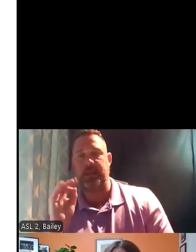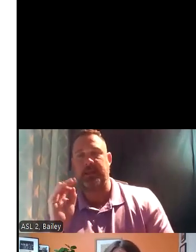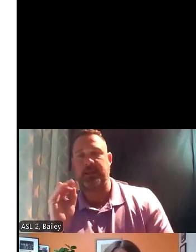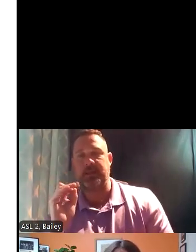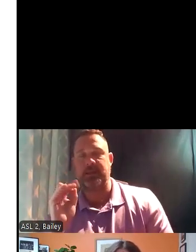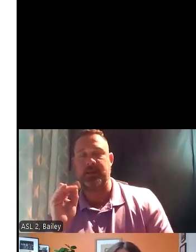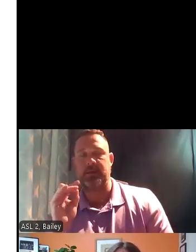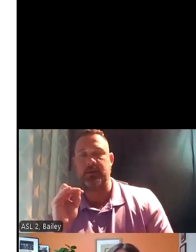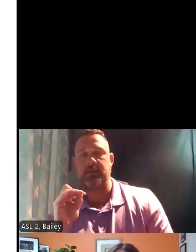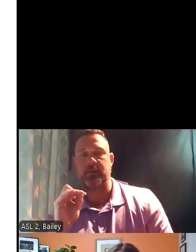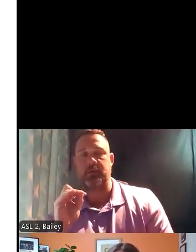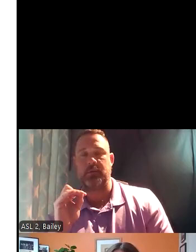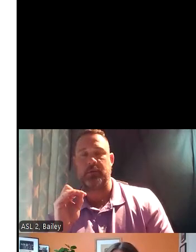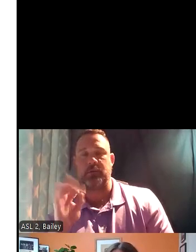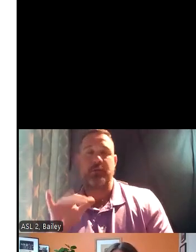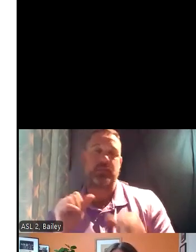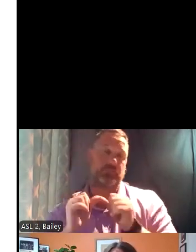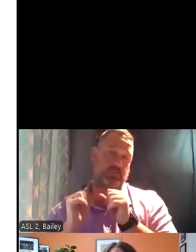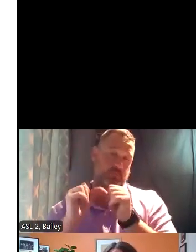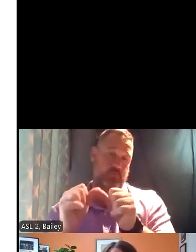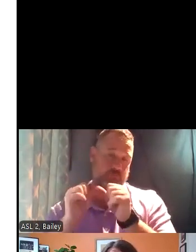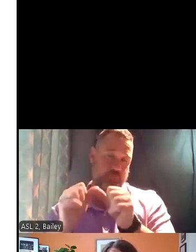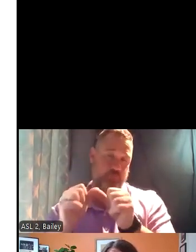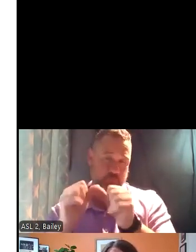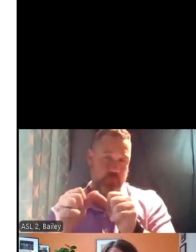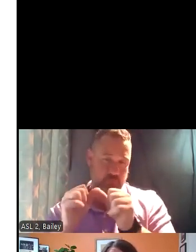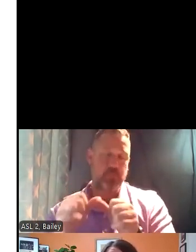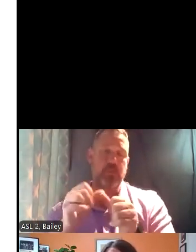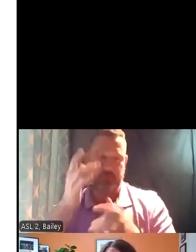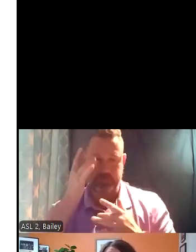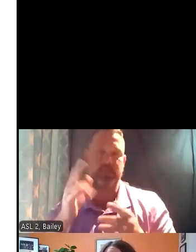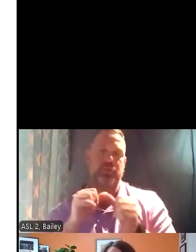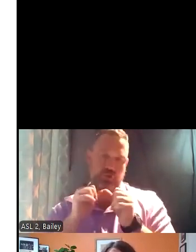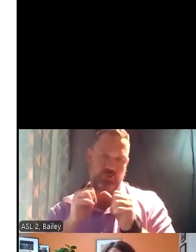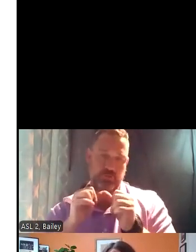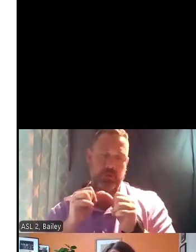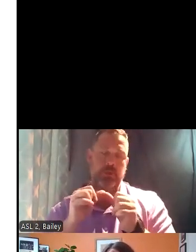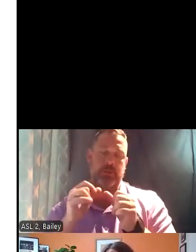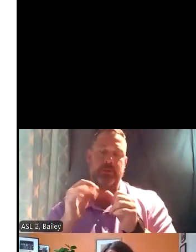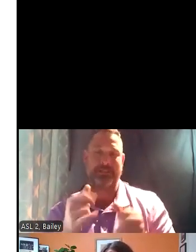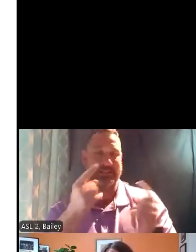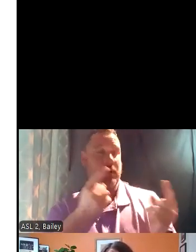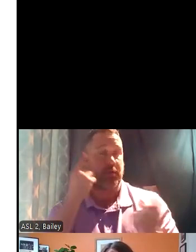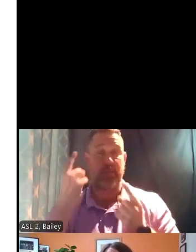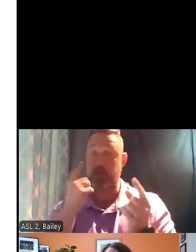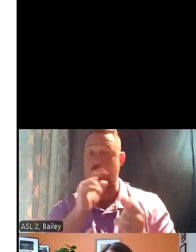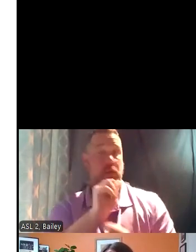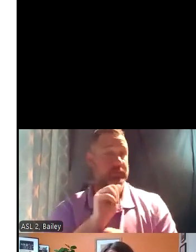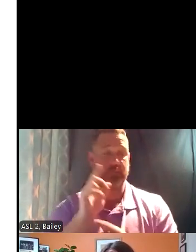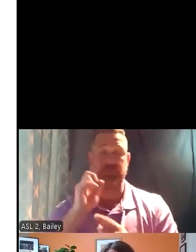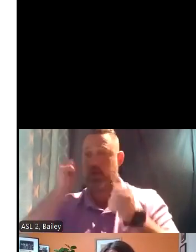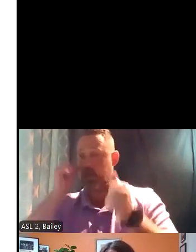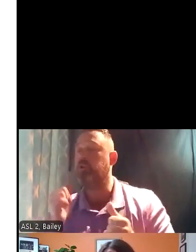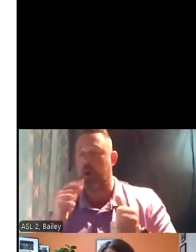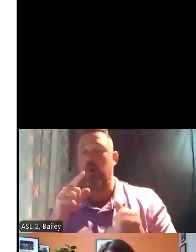And of course, this long duration of the disease contributes to this need to think about Alzheimer's and dementia as a public